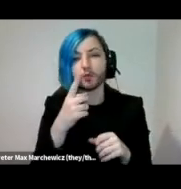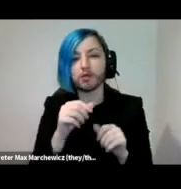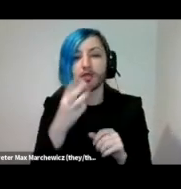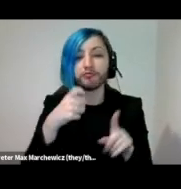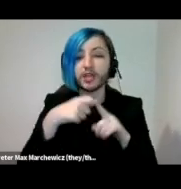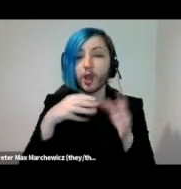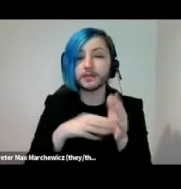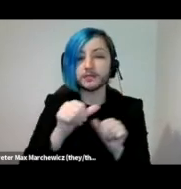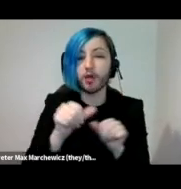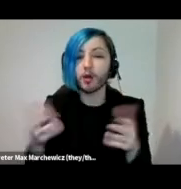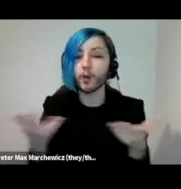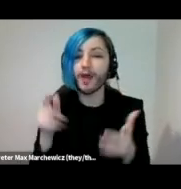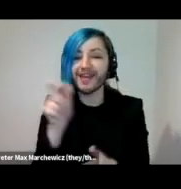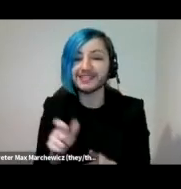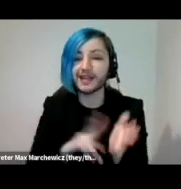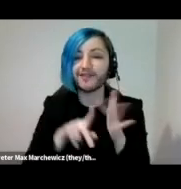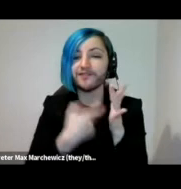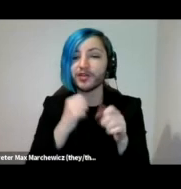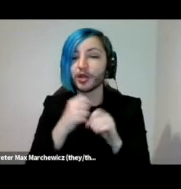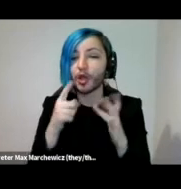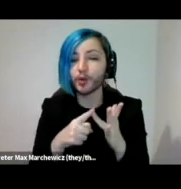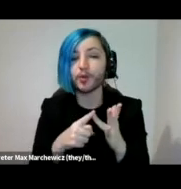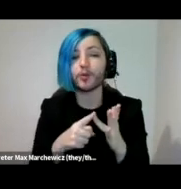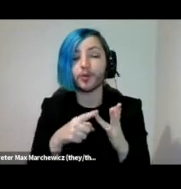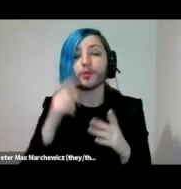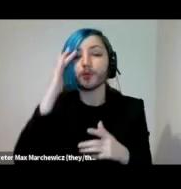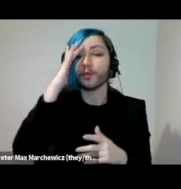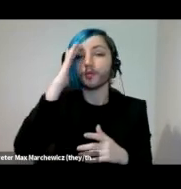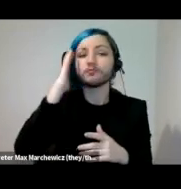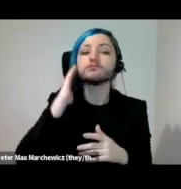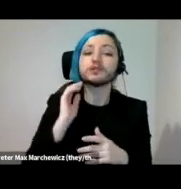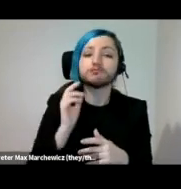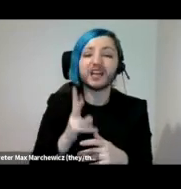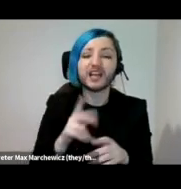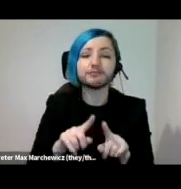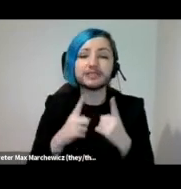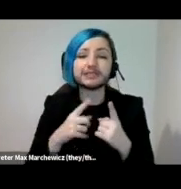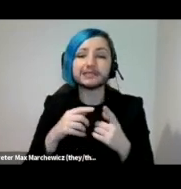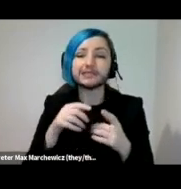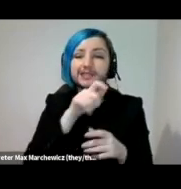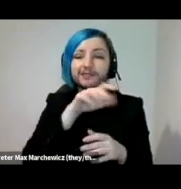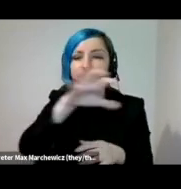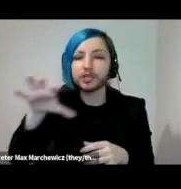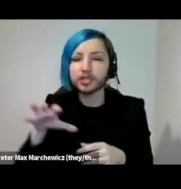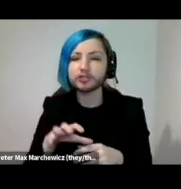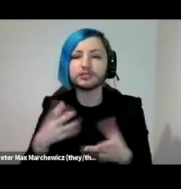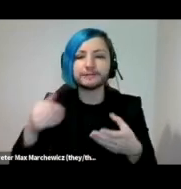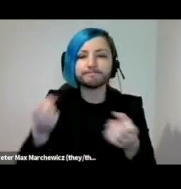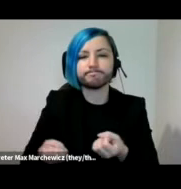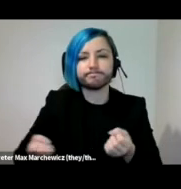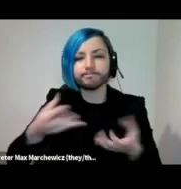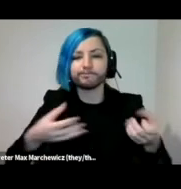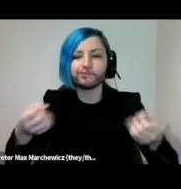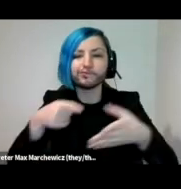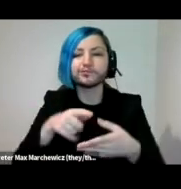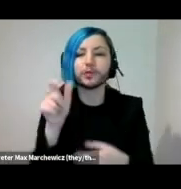in Italy, the Virgo instrument, which is again a combination of countries, France, Italy, the Netherlands and others who are involved